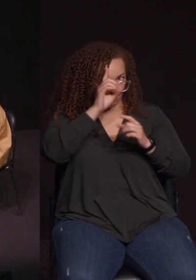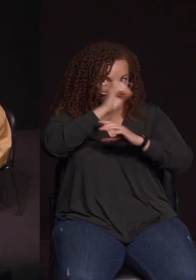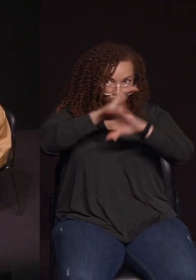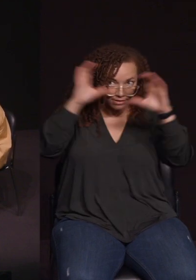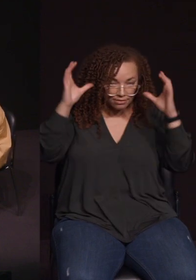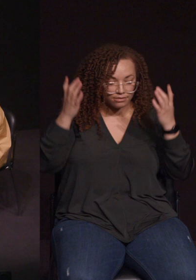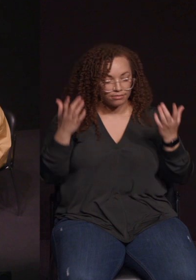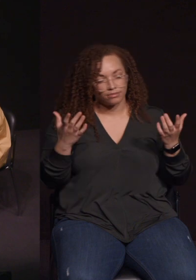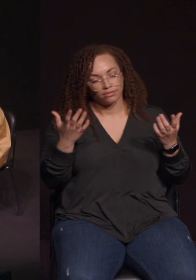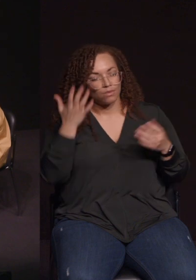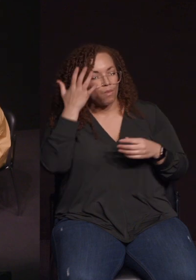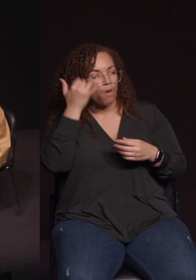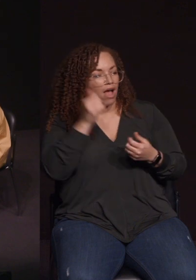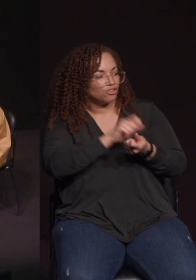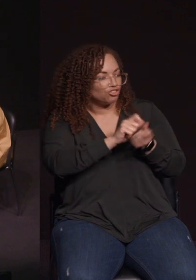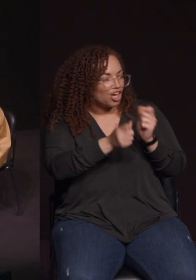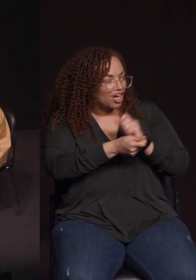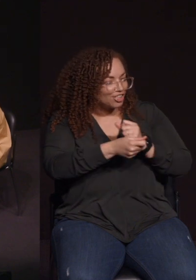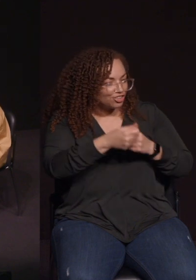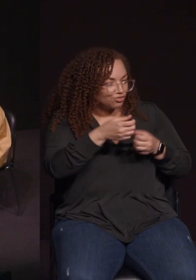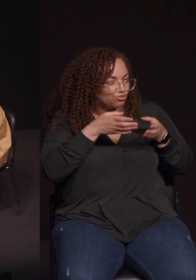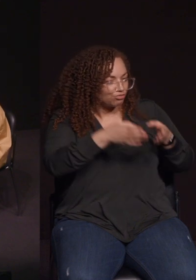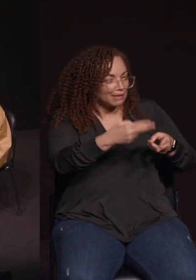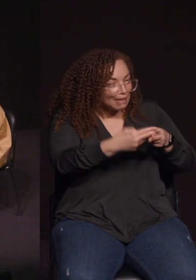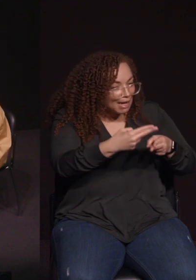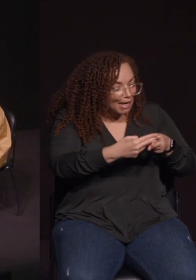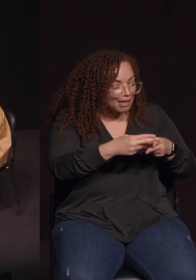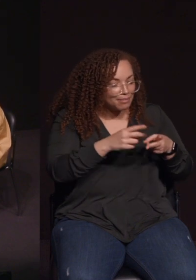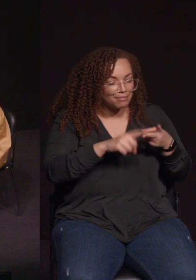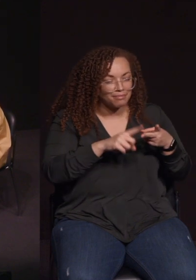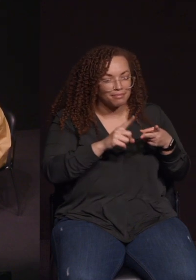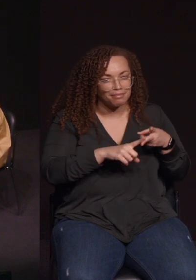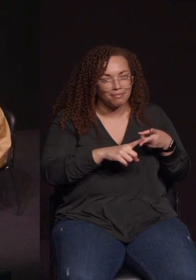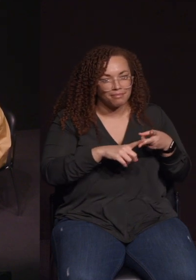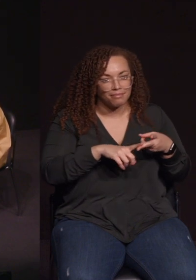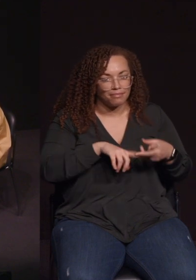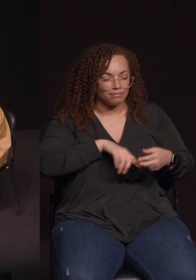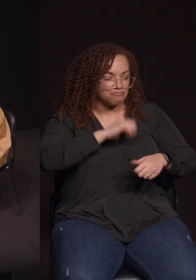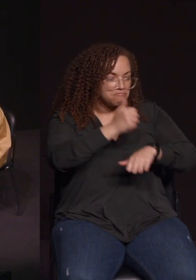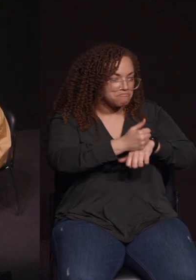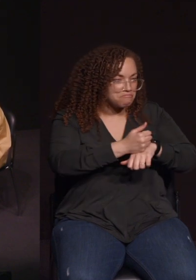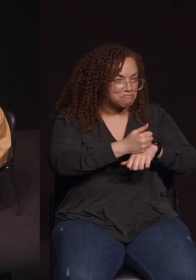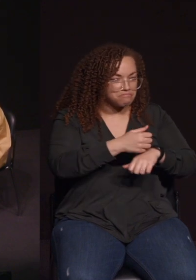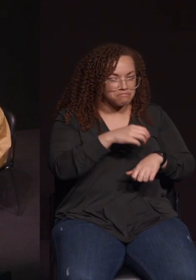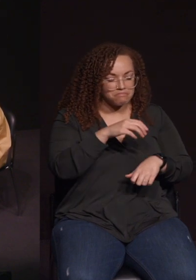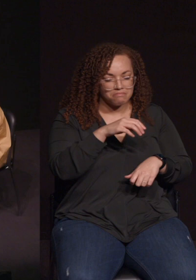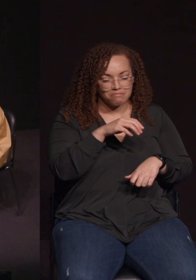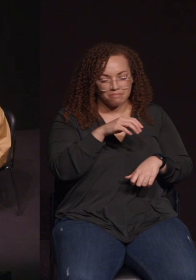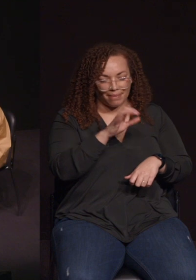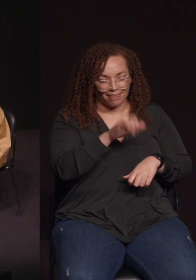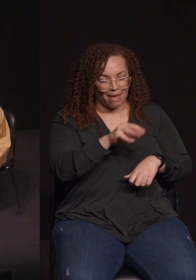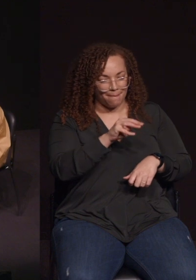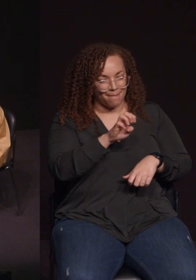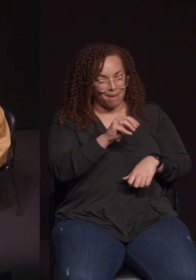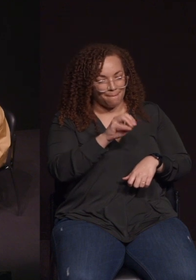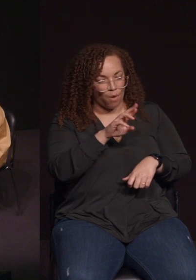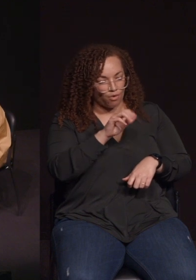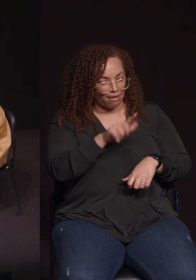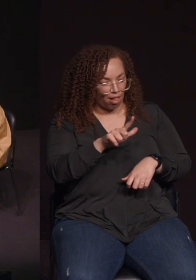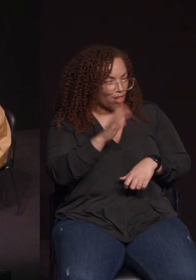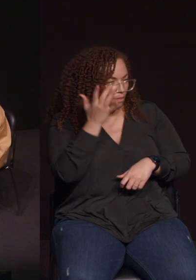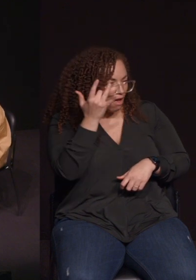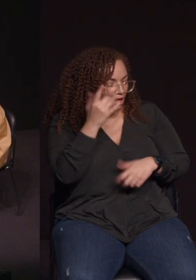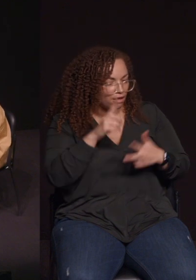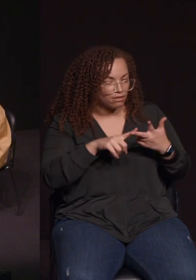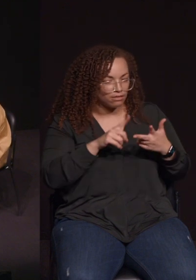name? Why install a median? What's the significance of that? And you talked a bit about the pushback, Cal,